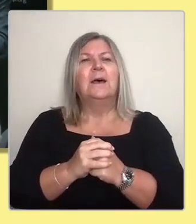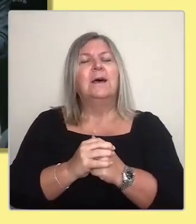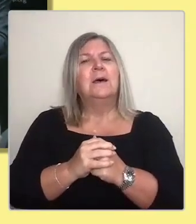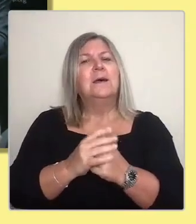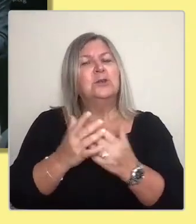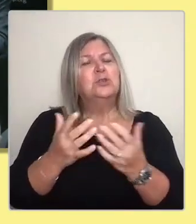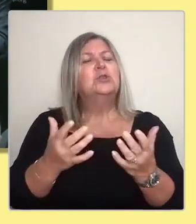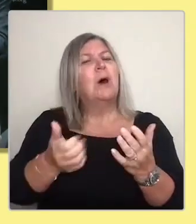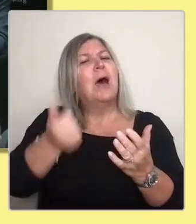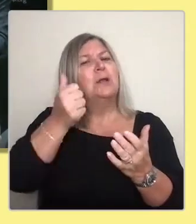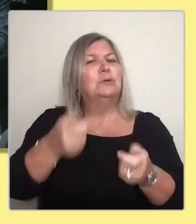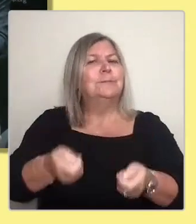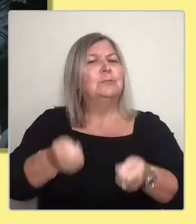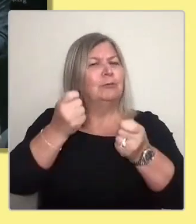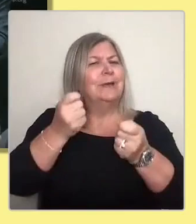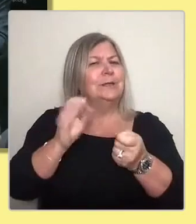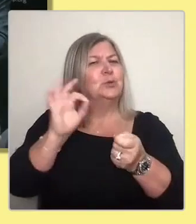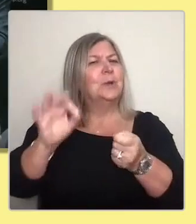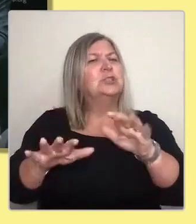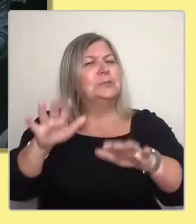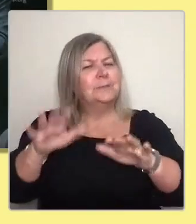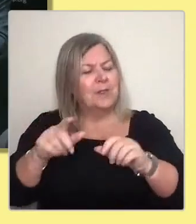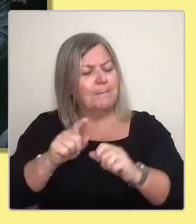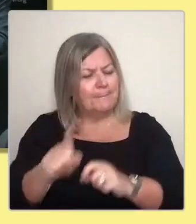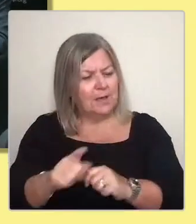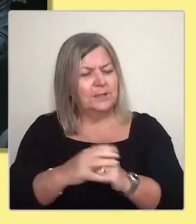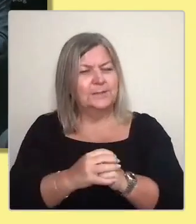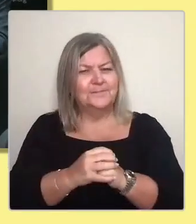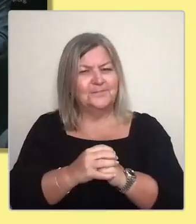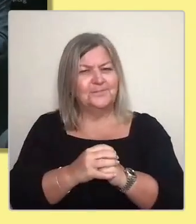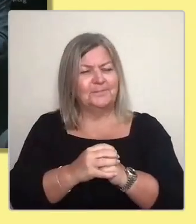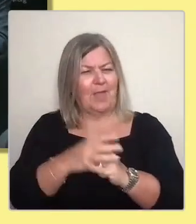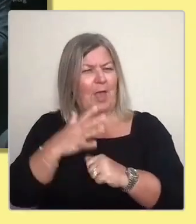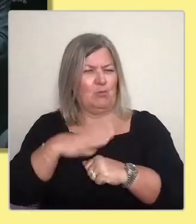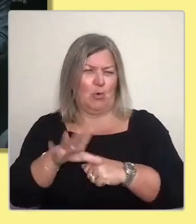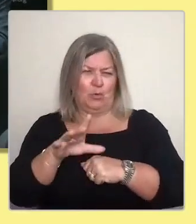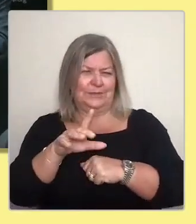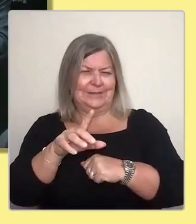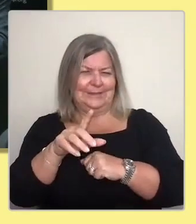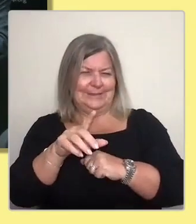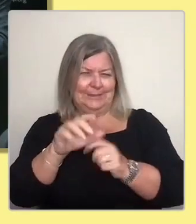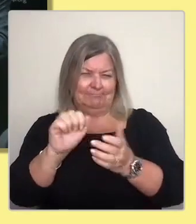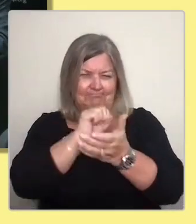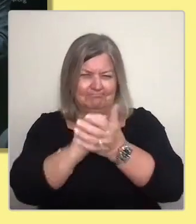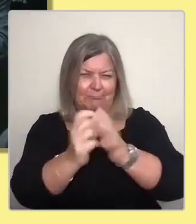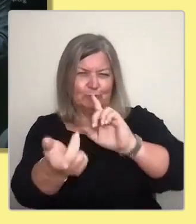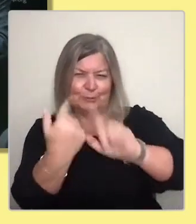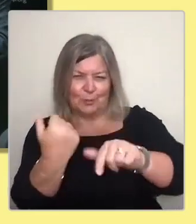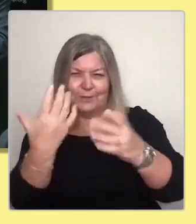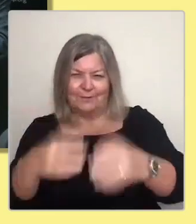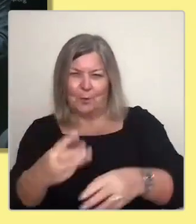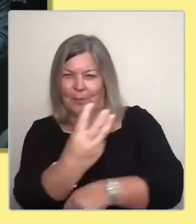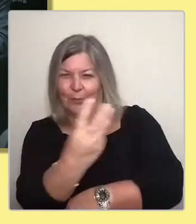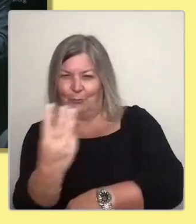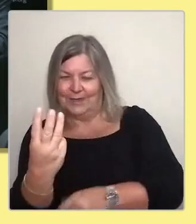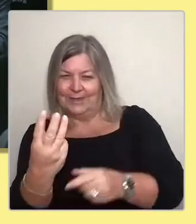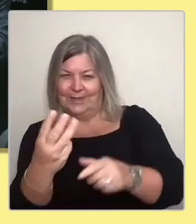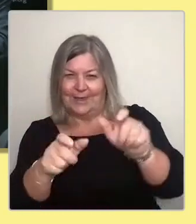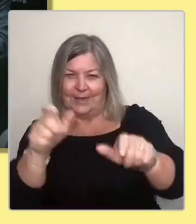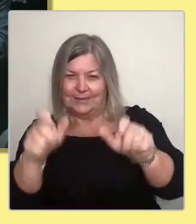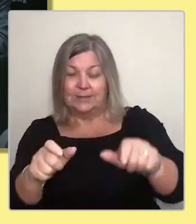but it's a slightly different angle towards it, and I just want to pin down some correct answers here. So today, there are women in